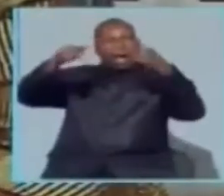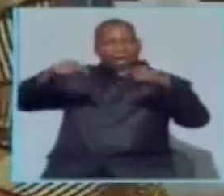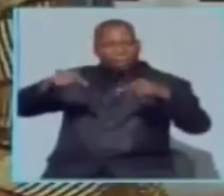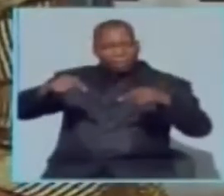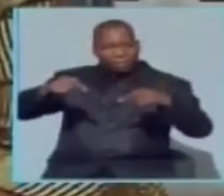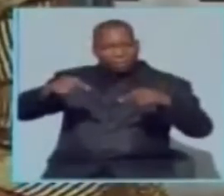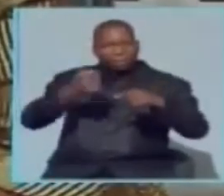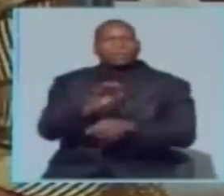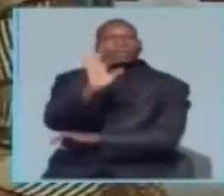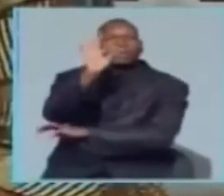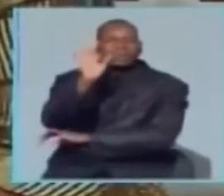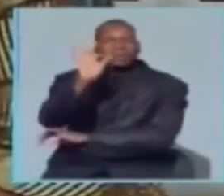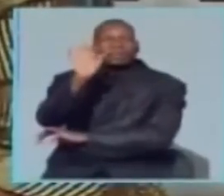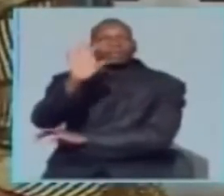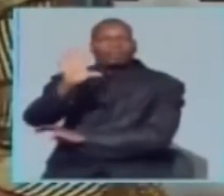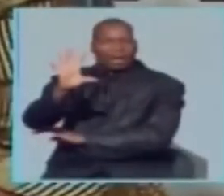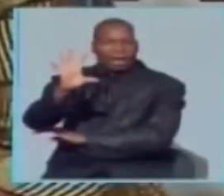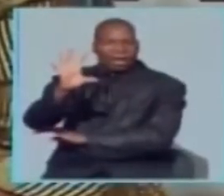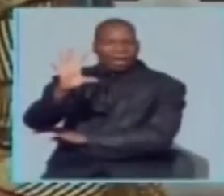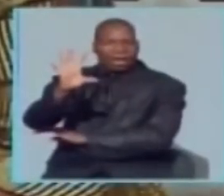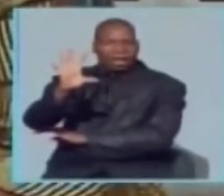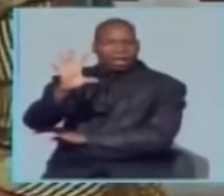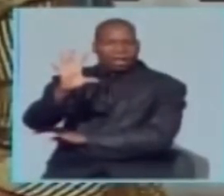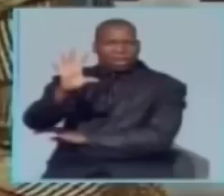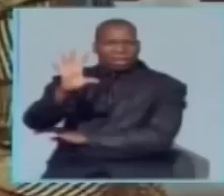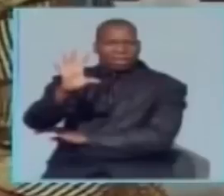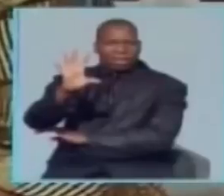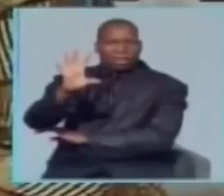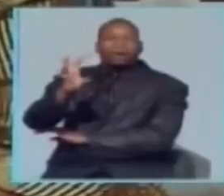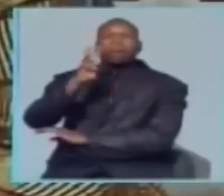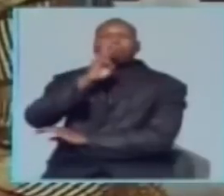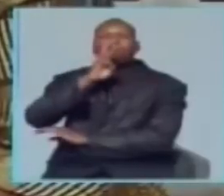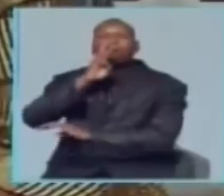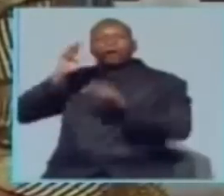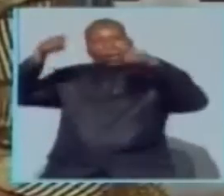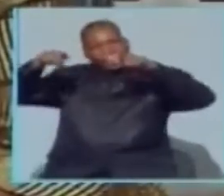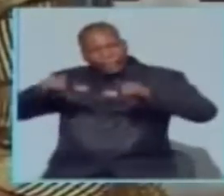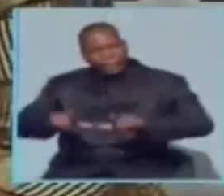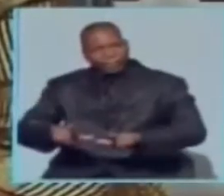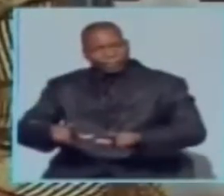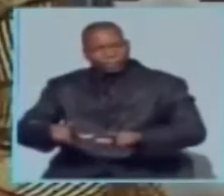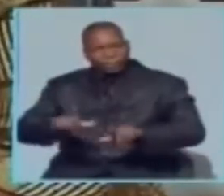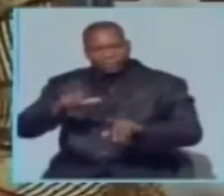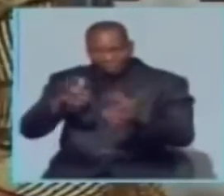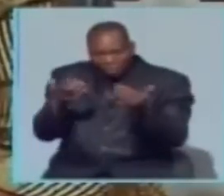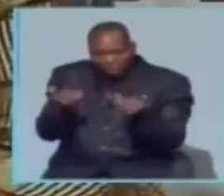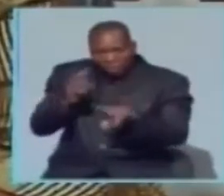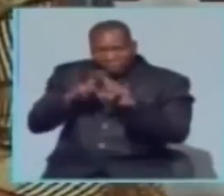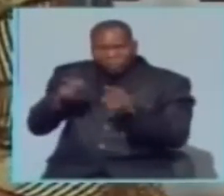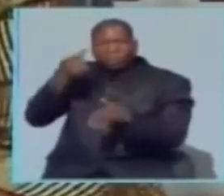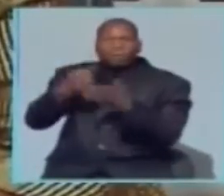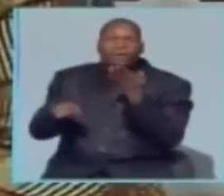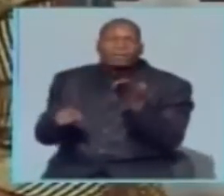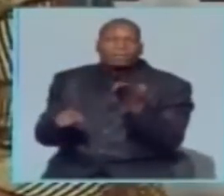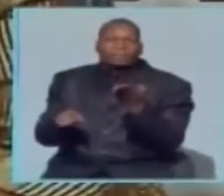in 1995 we saw, I believe, all-time low in terms of water levels. But the only difference now is that the